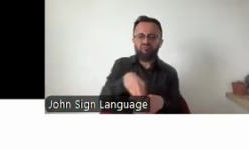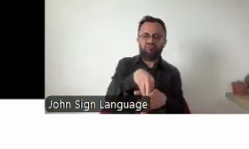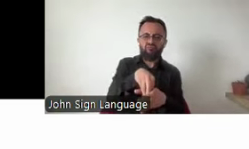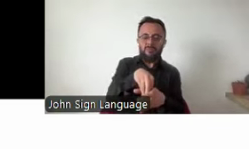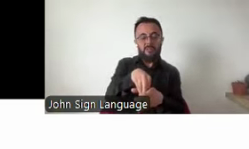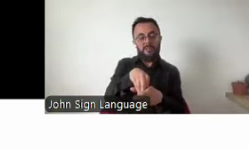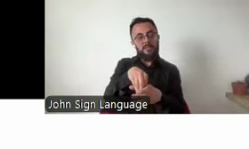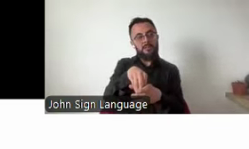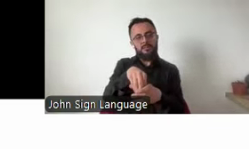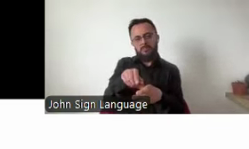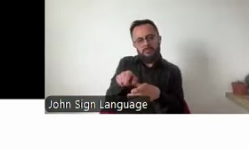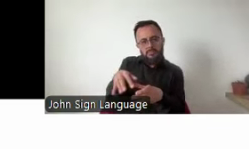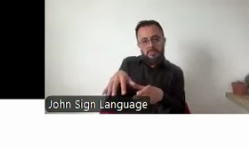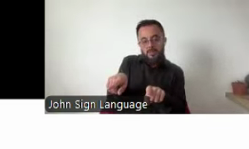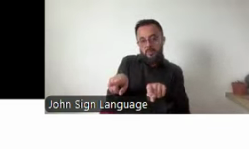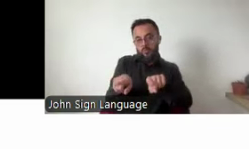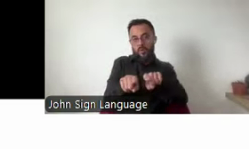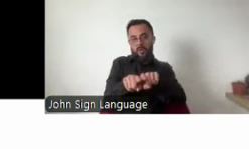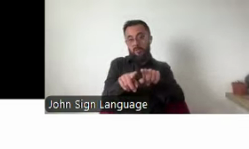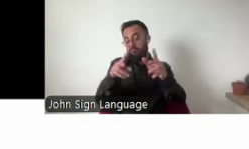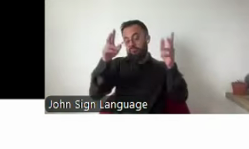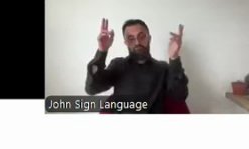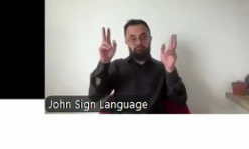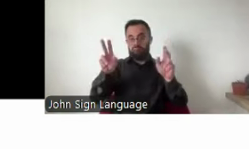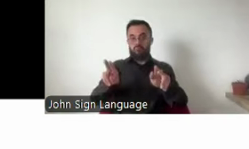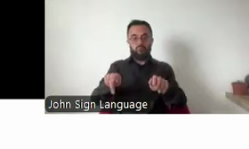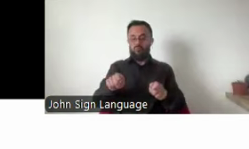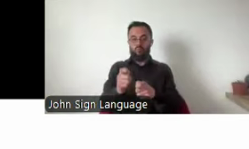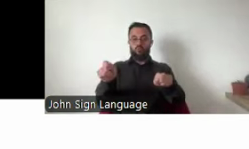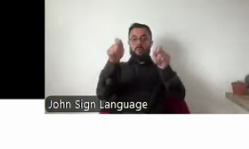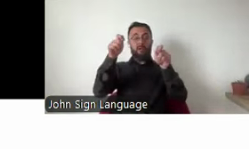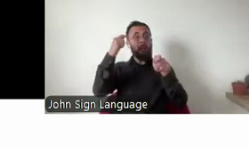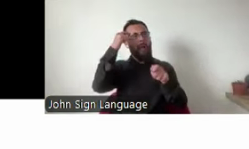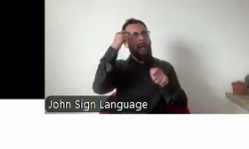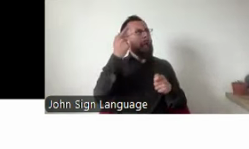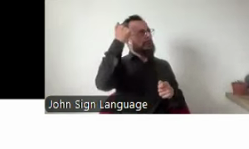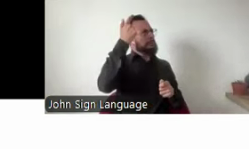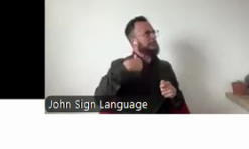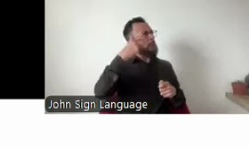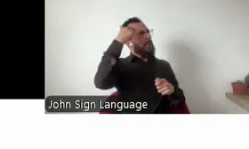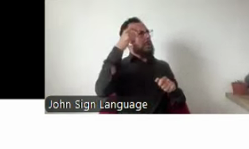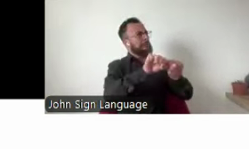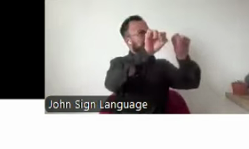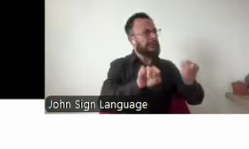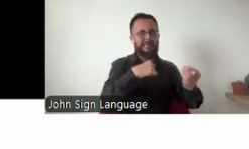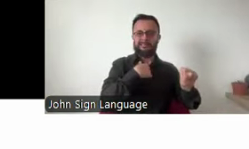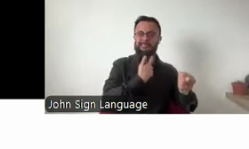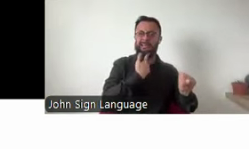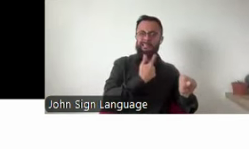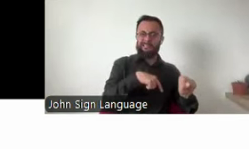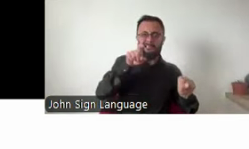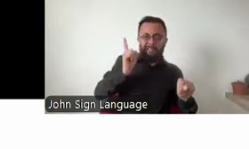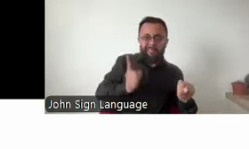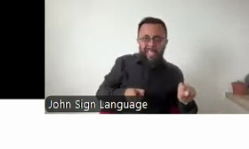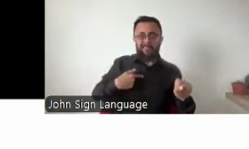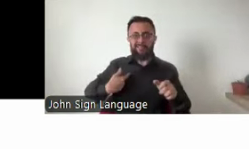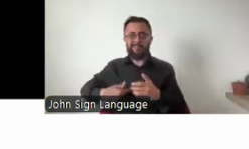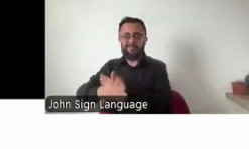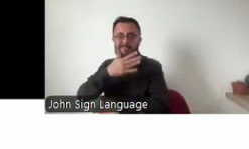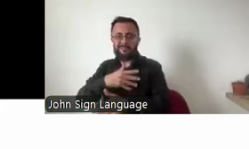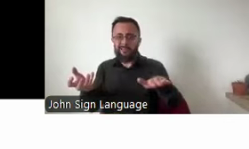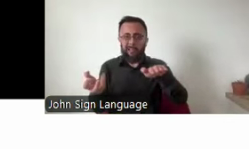to embed into the health systems, but very much looking at everything that already exists within the health